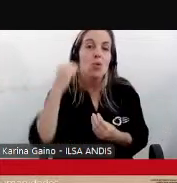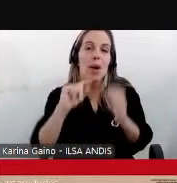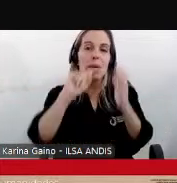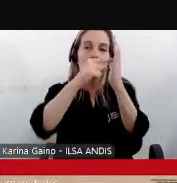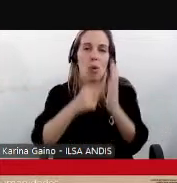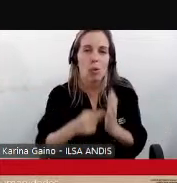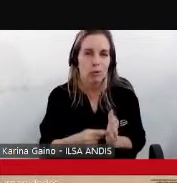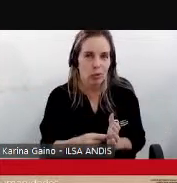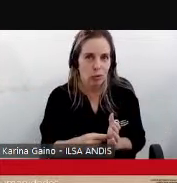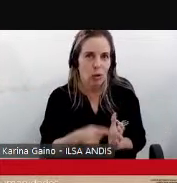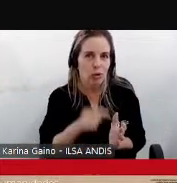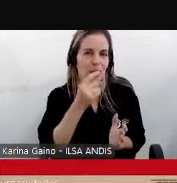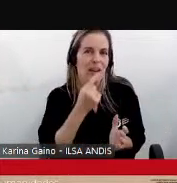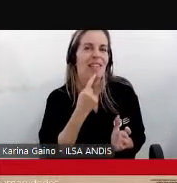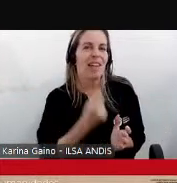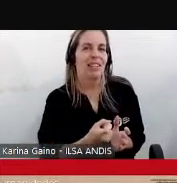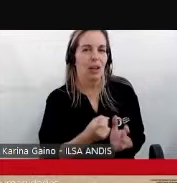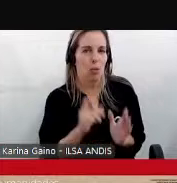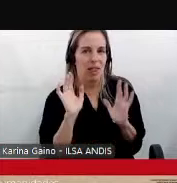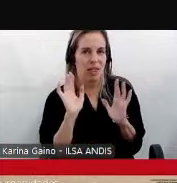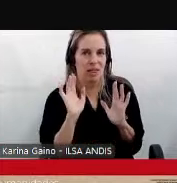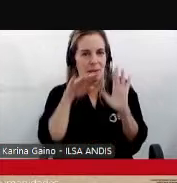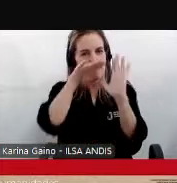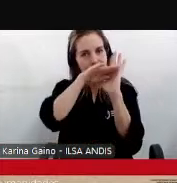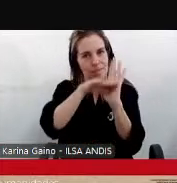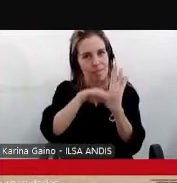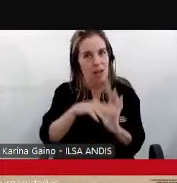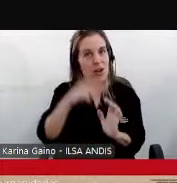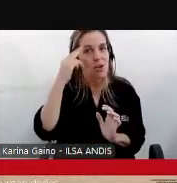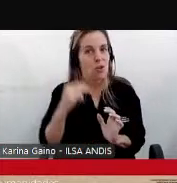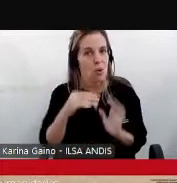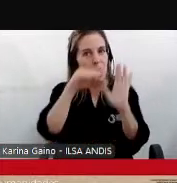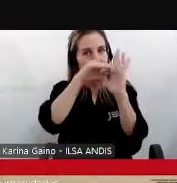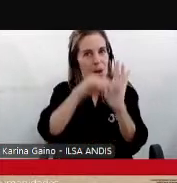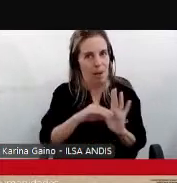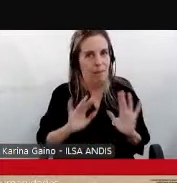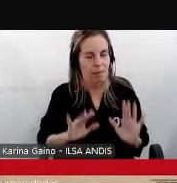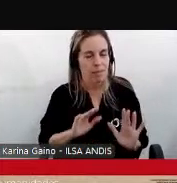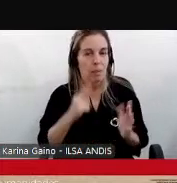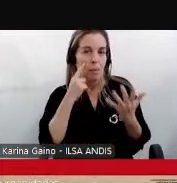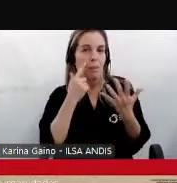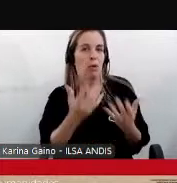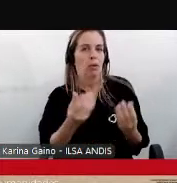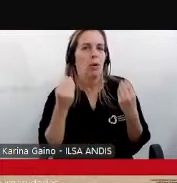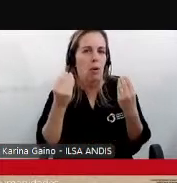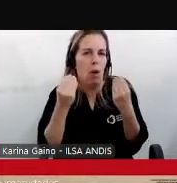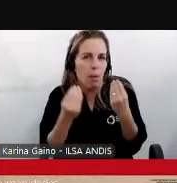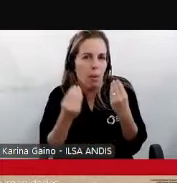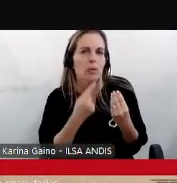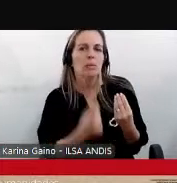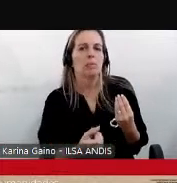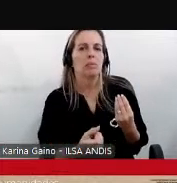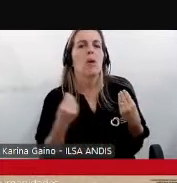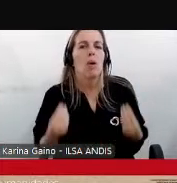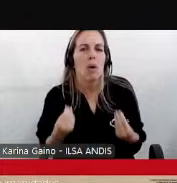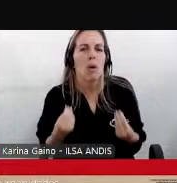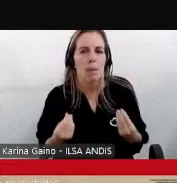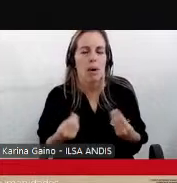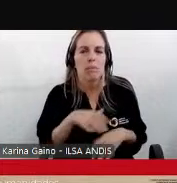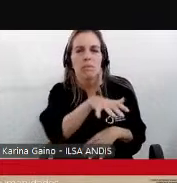one of these indicators and talk about how this might appear actually on the ground. There are a couple of other